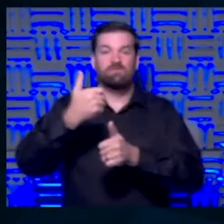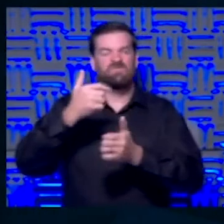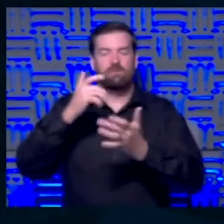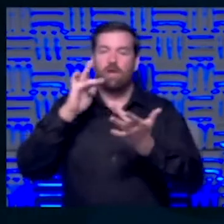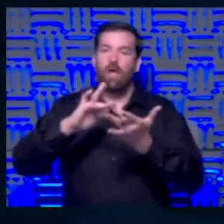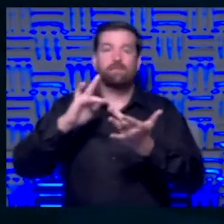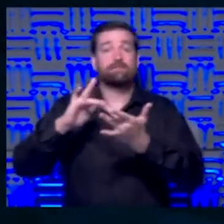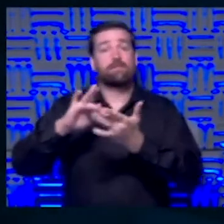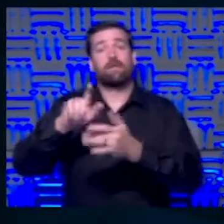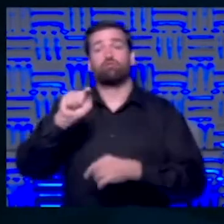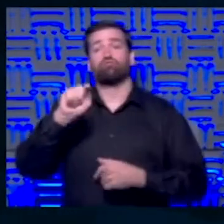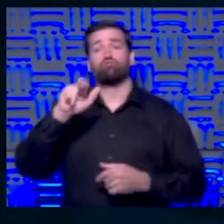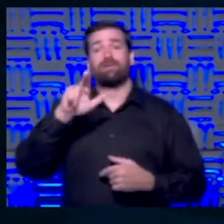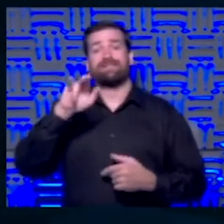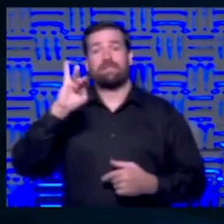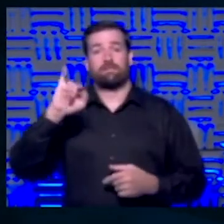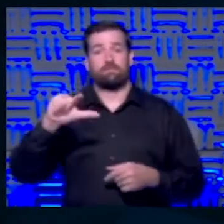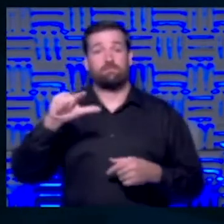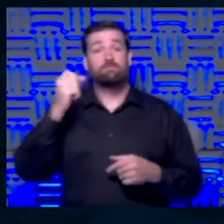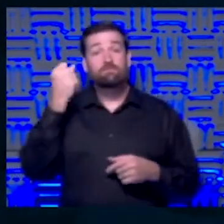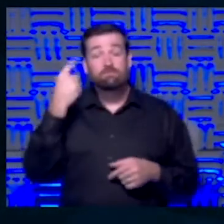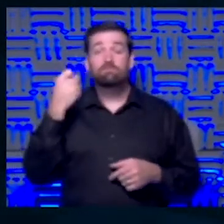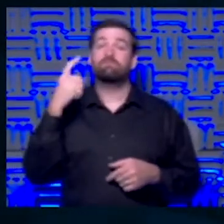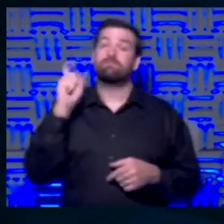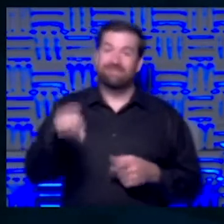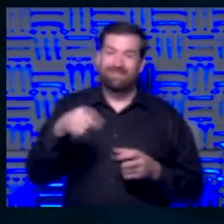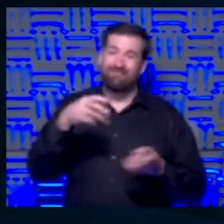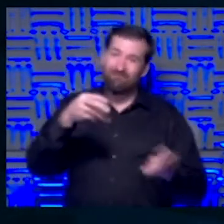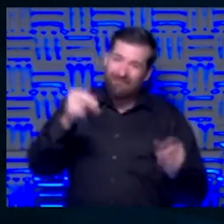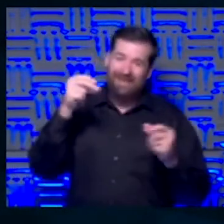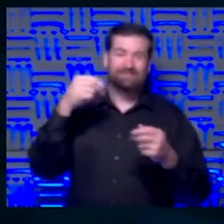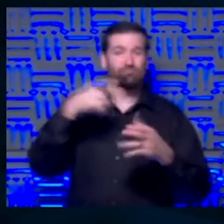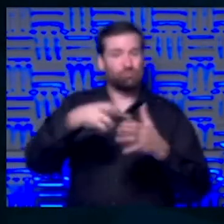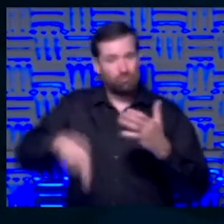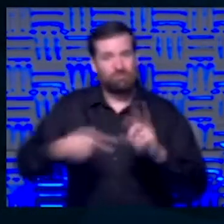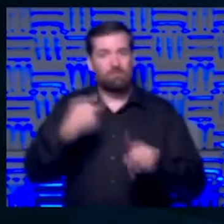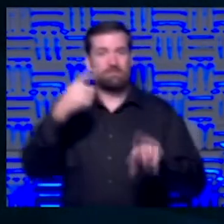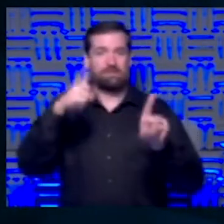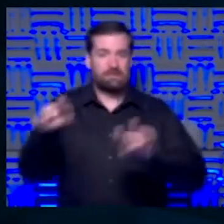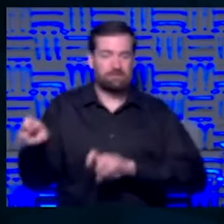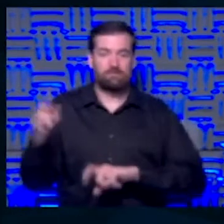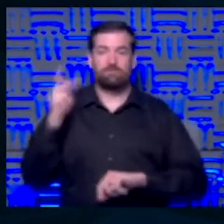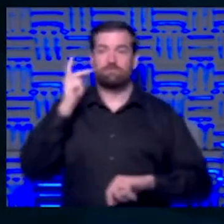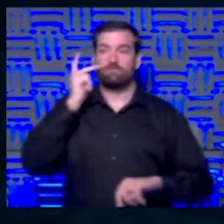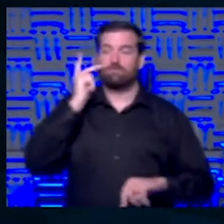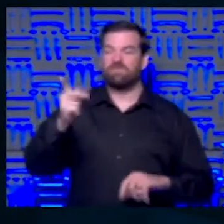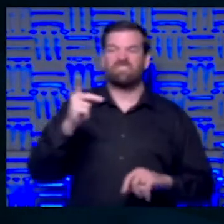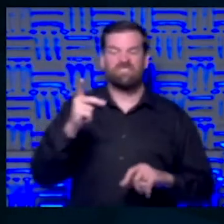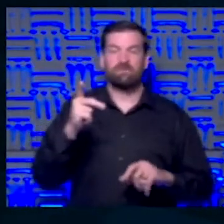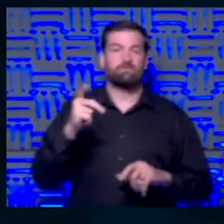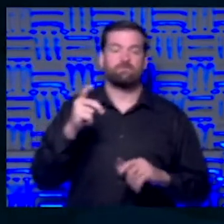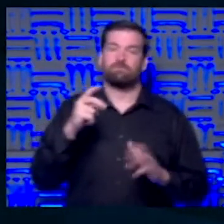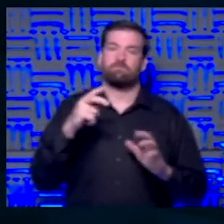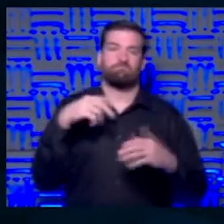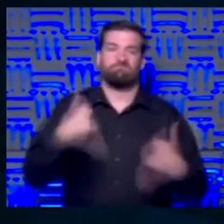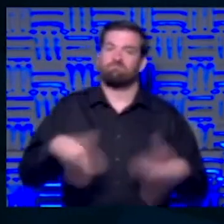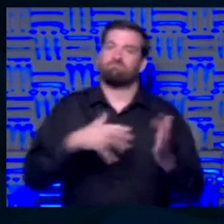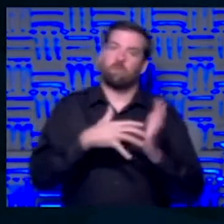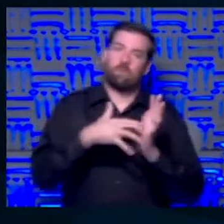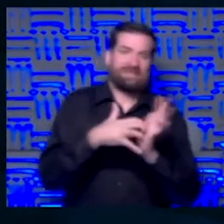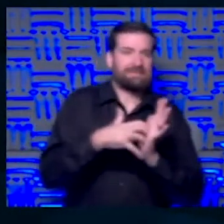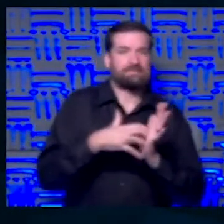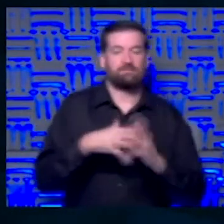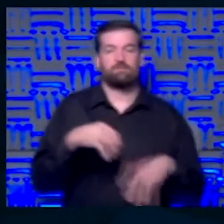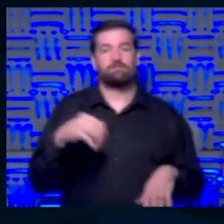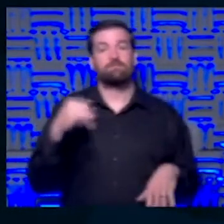tracing. And to do that, we need to have a quick turnaround on the test results. I see this as a big vulnerability right now. If we're